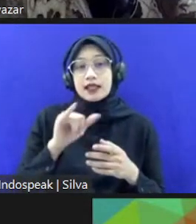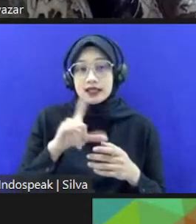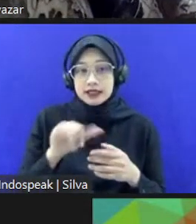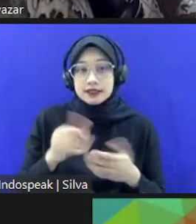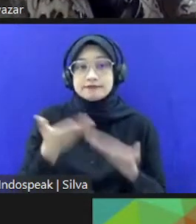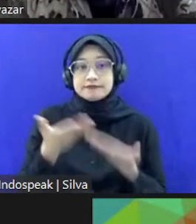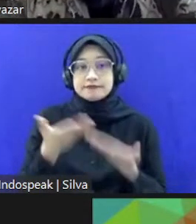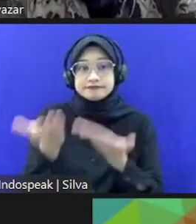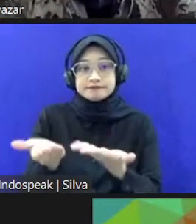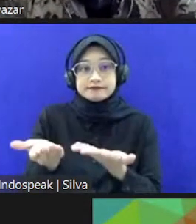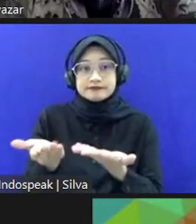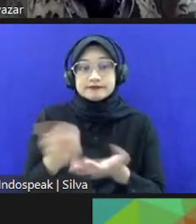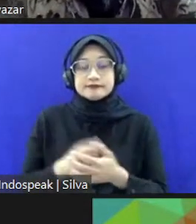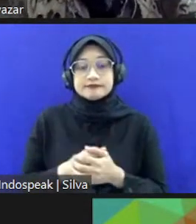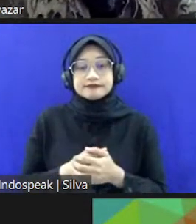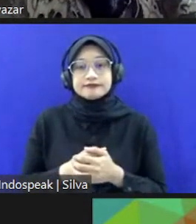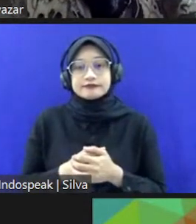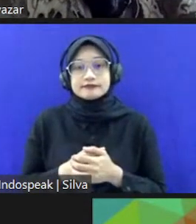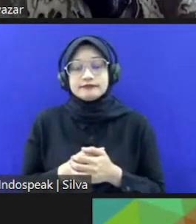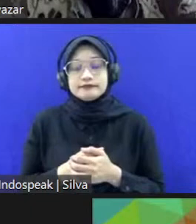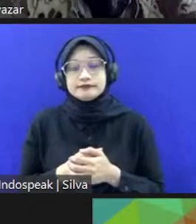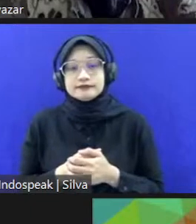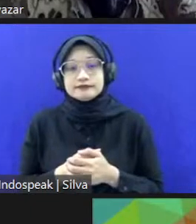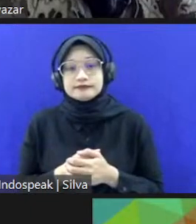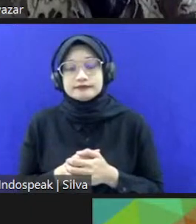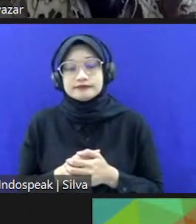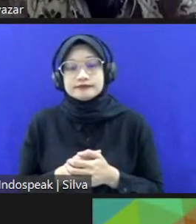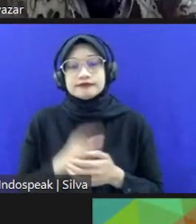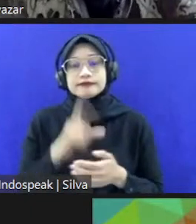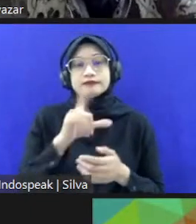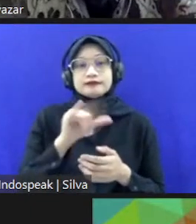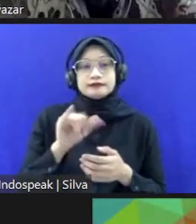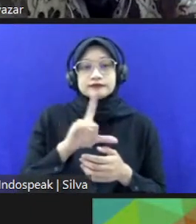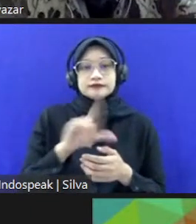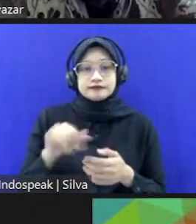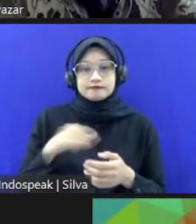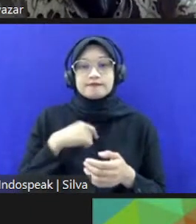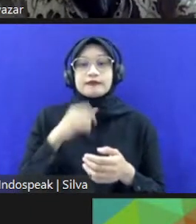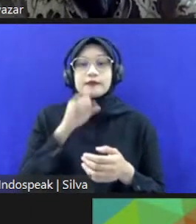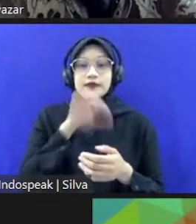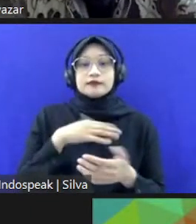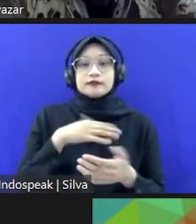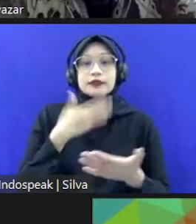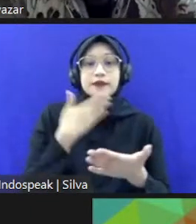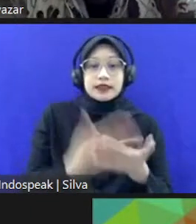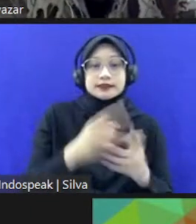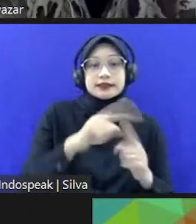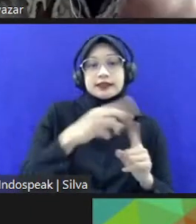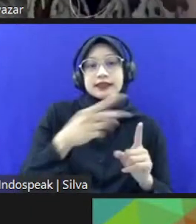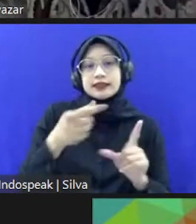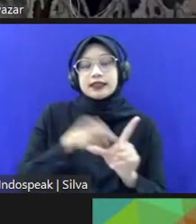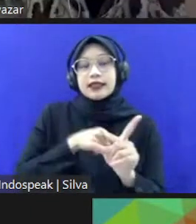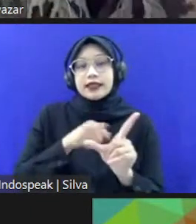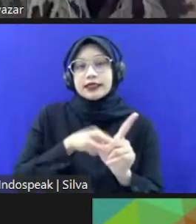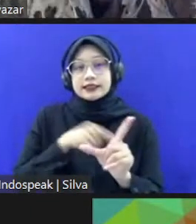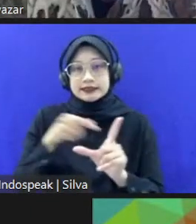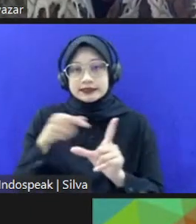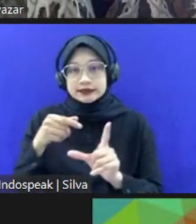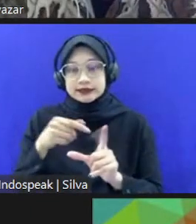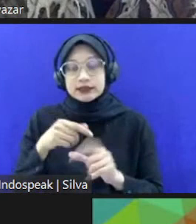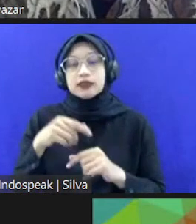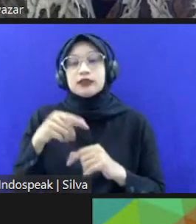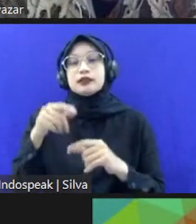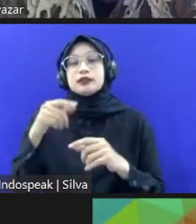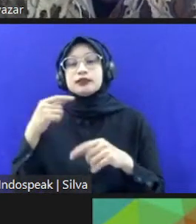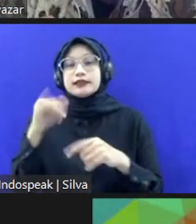I'm ready. Can you hear Silakan. me? Yeah. Yeah, thank you, Pak Terry and then Pak Iqbal for the presentation. I just wonder, in order